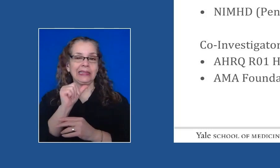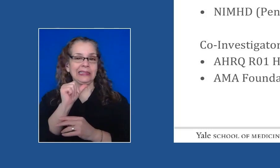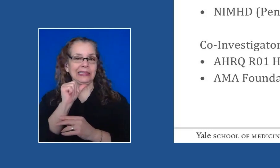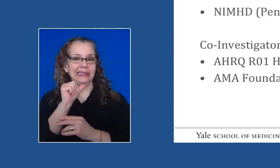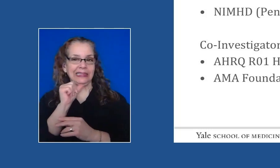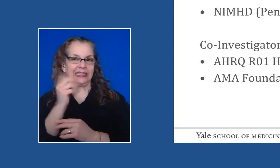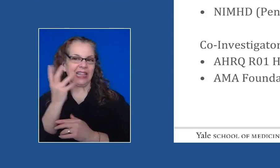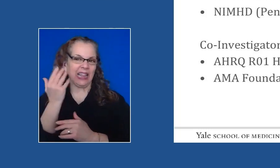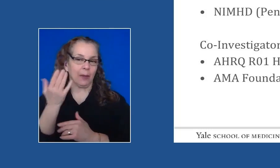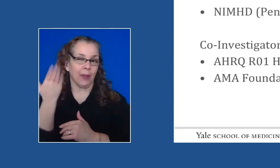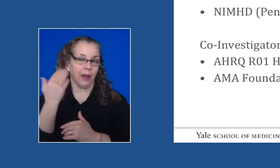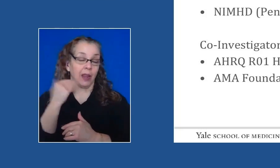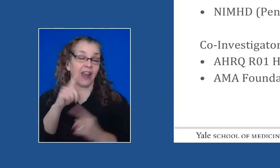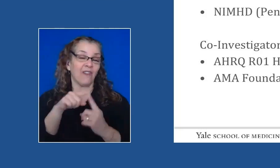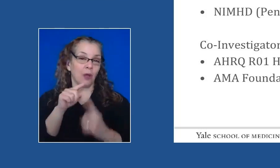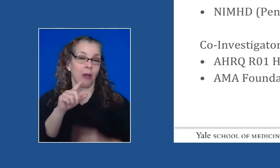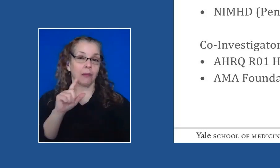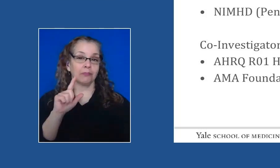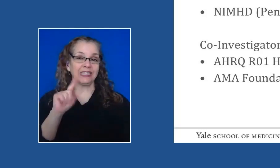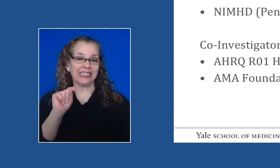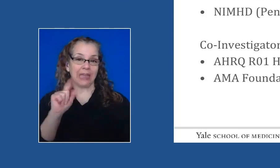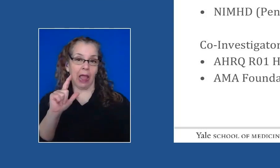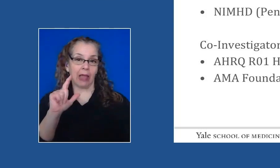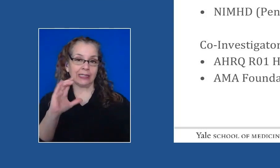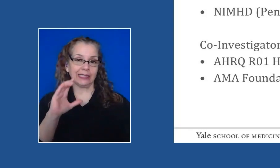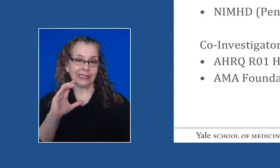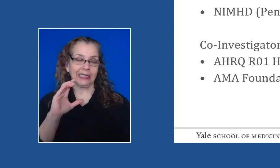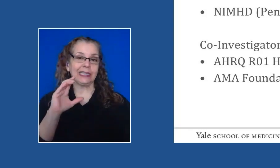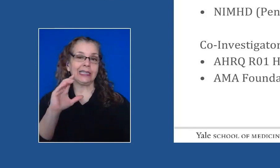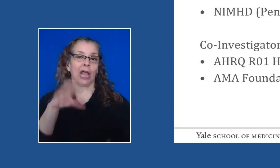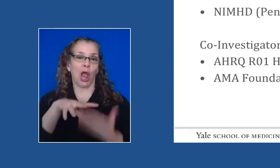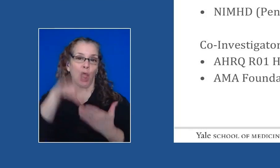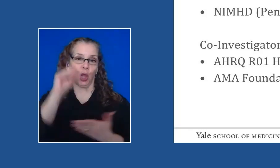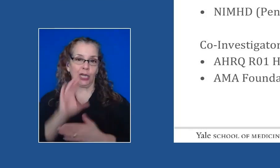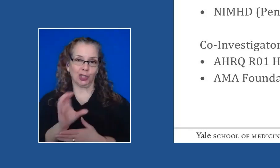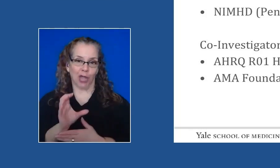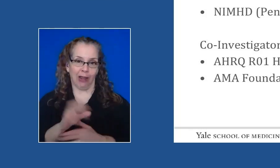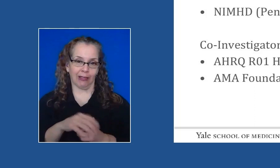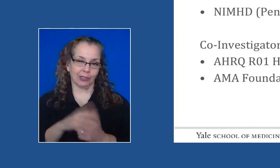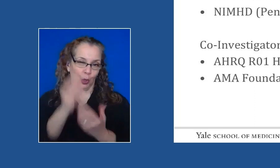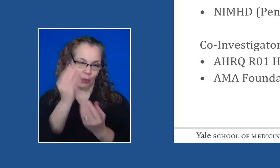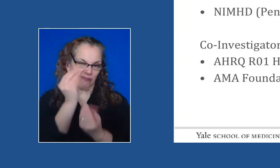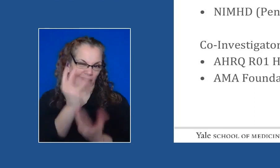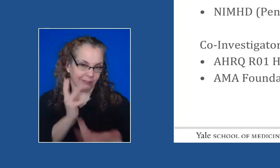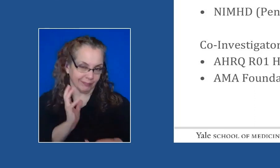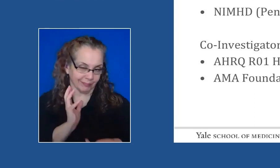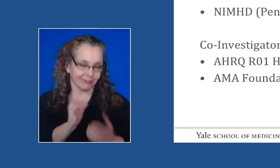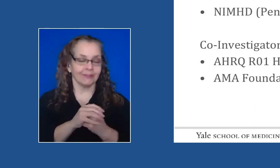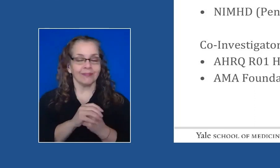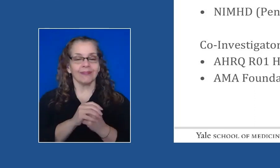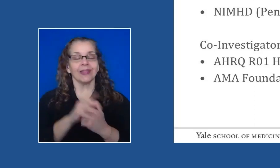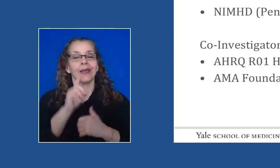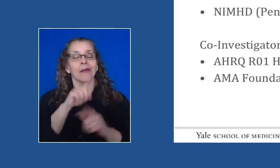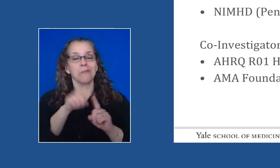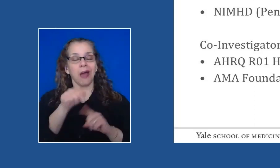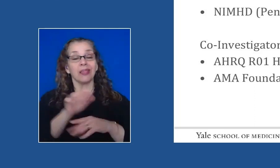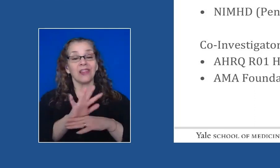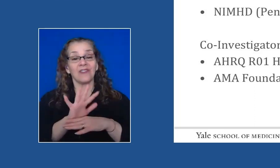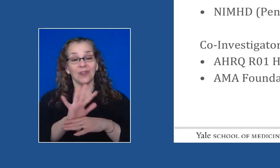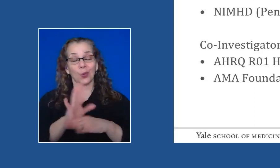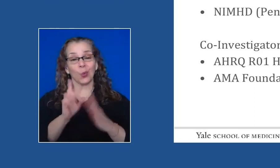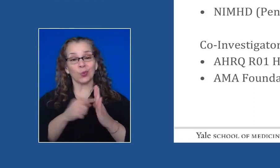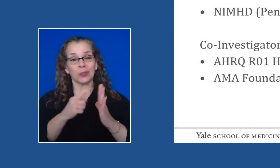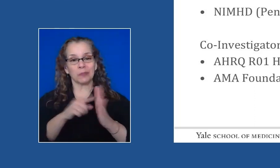that with a grain of salt. But it is unfortunately representative of sometimes what happens when symptoms of